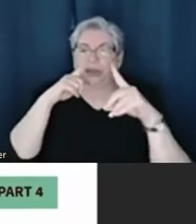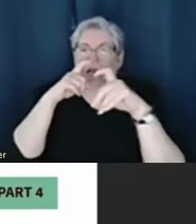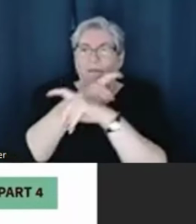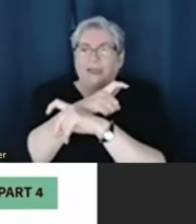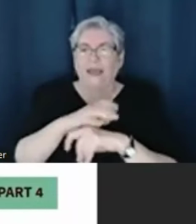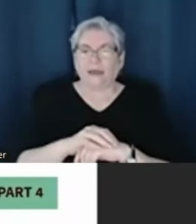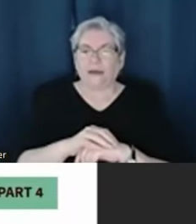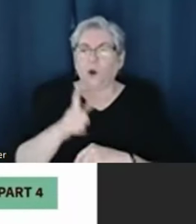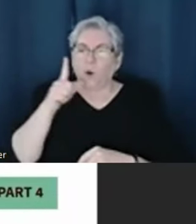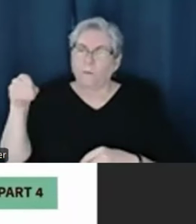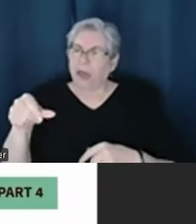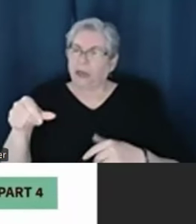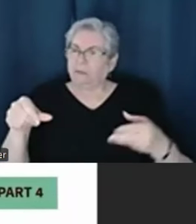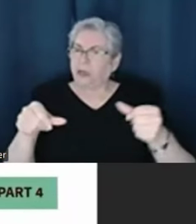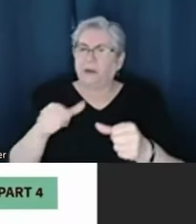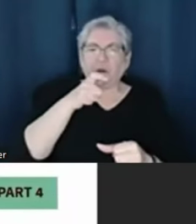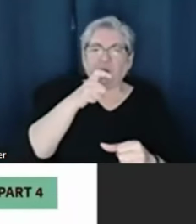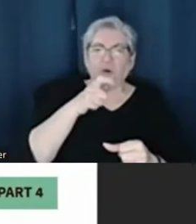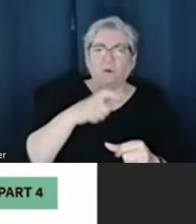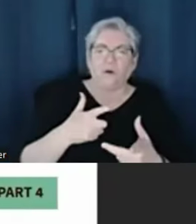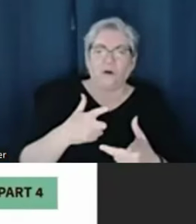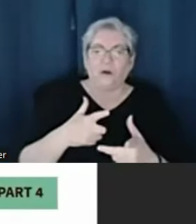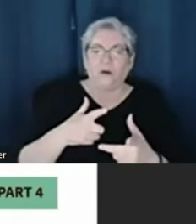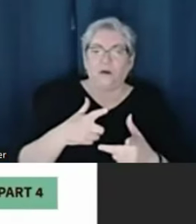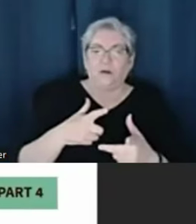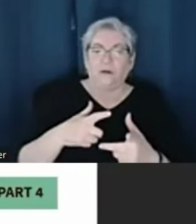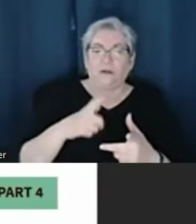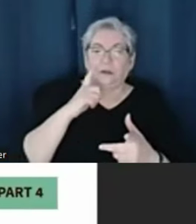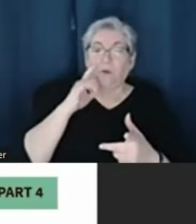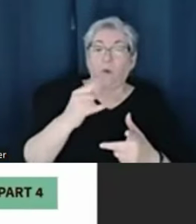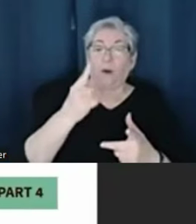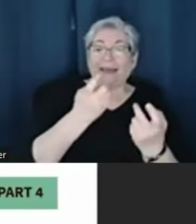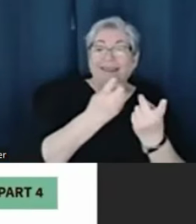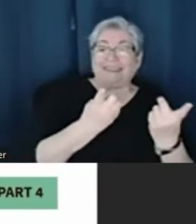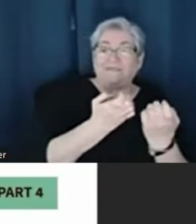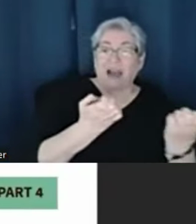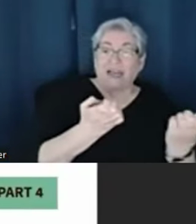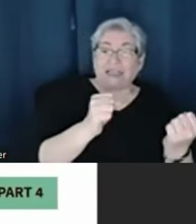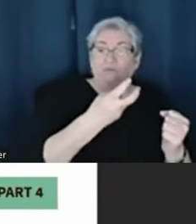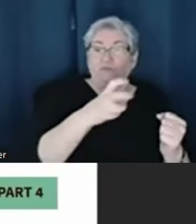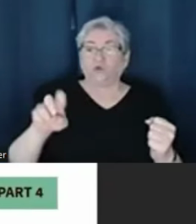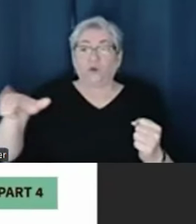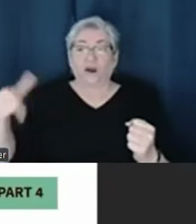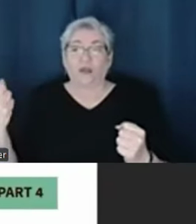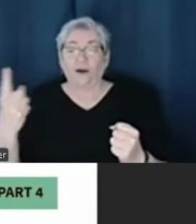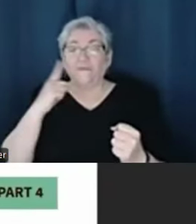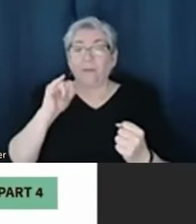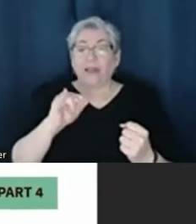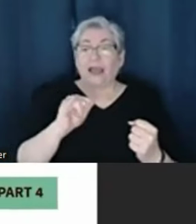pay for what? Whether devices can be transferred from one situation, say at the transition program for the school,